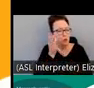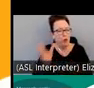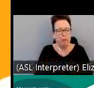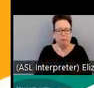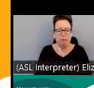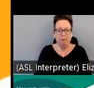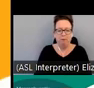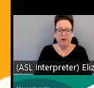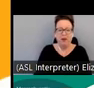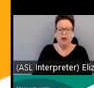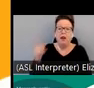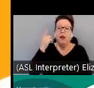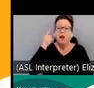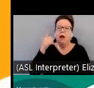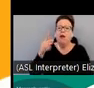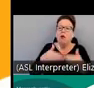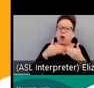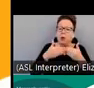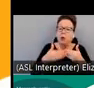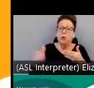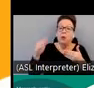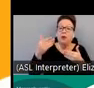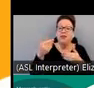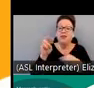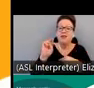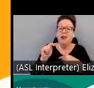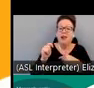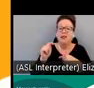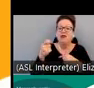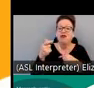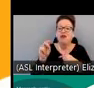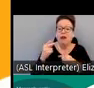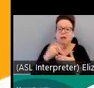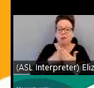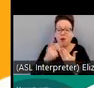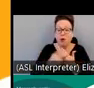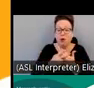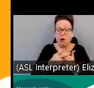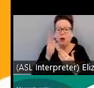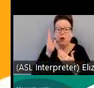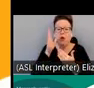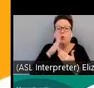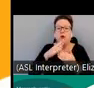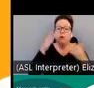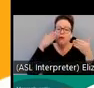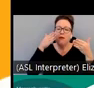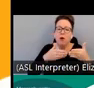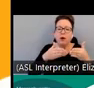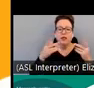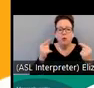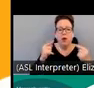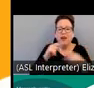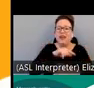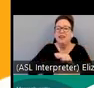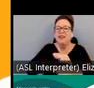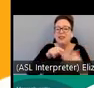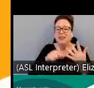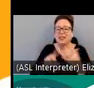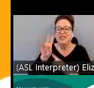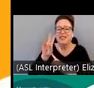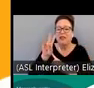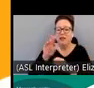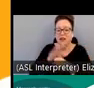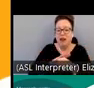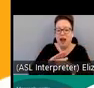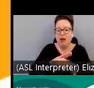For the duration of the NextGen program, we'll be serving the catchment areas of 7 area offices